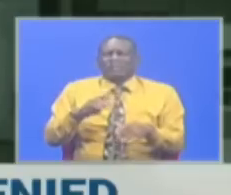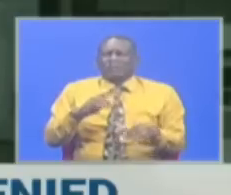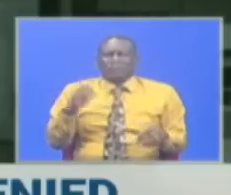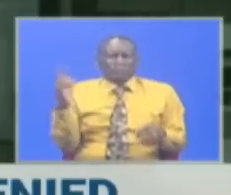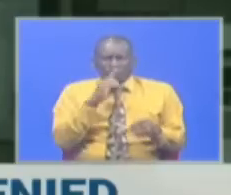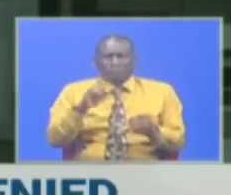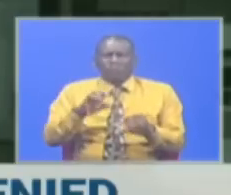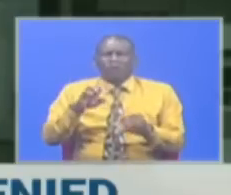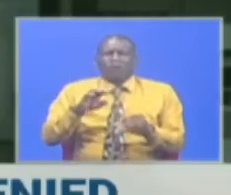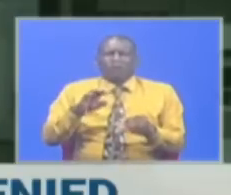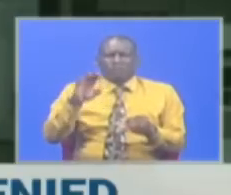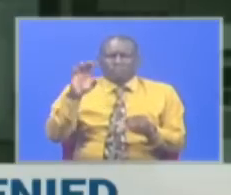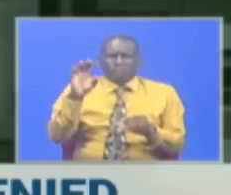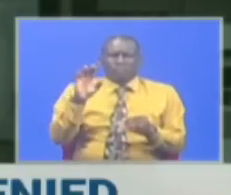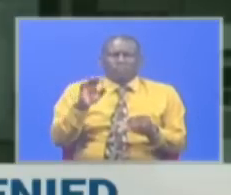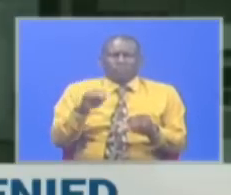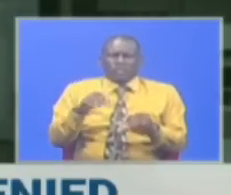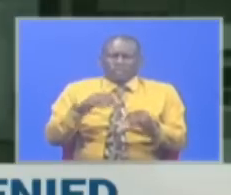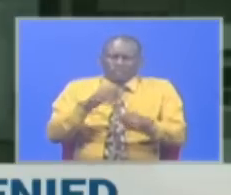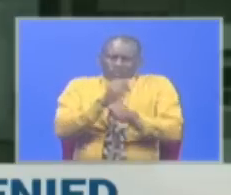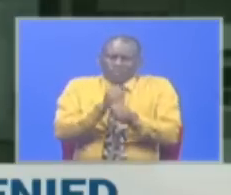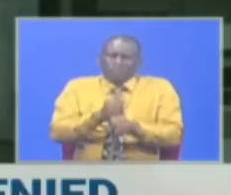perceived